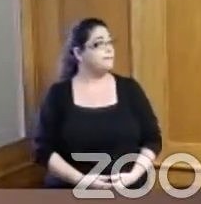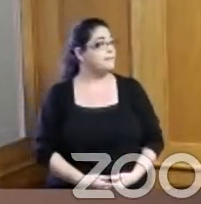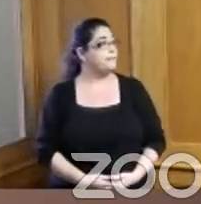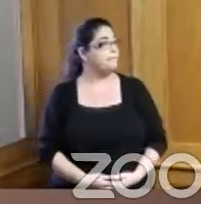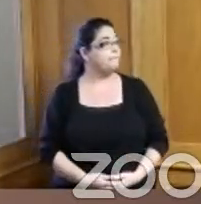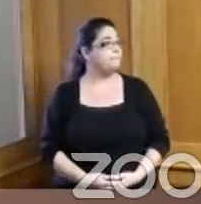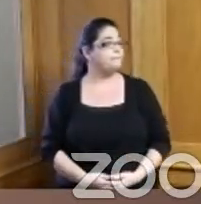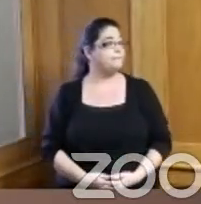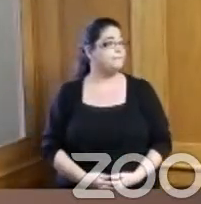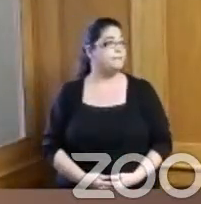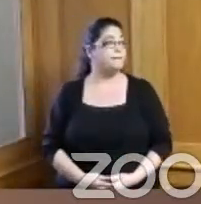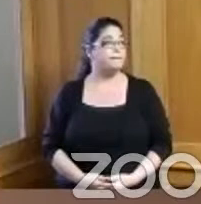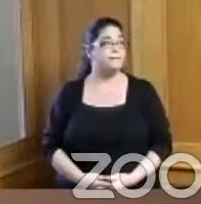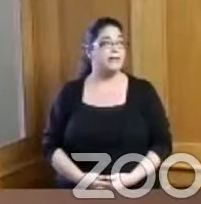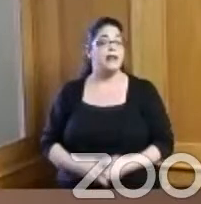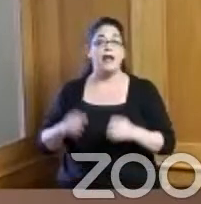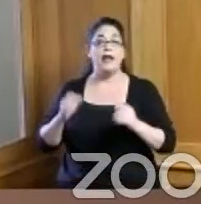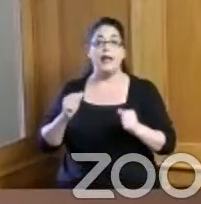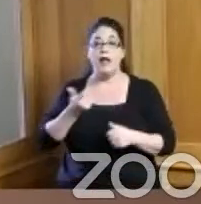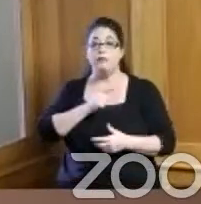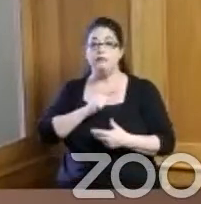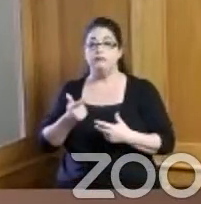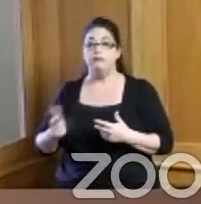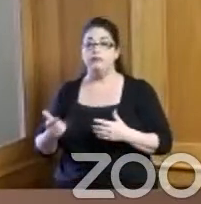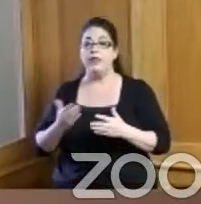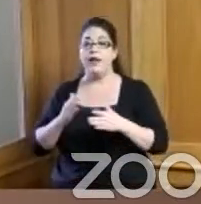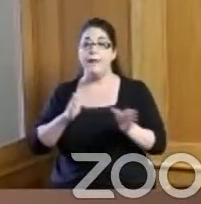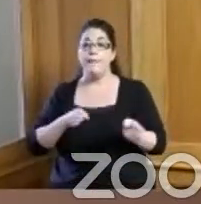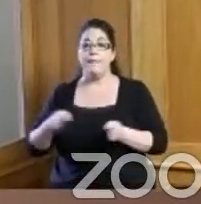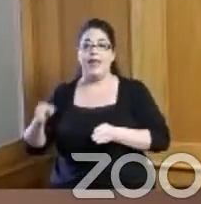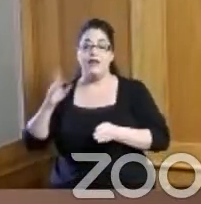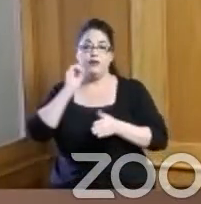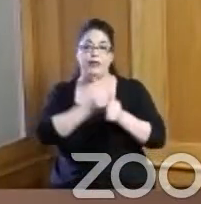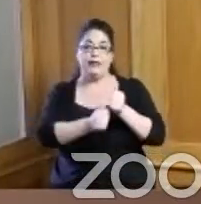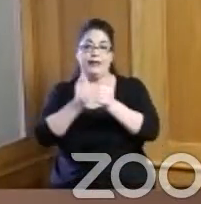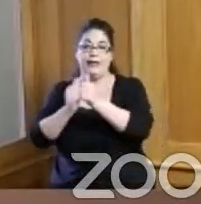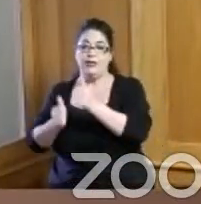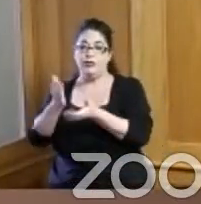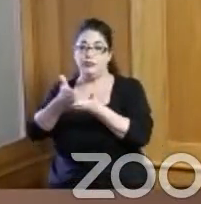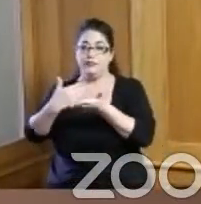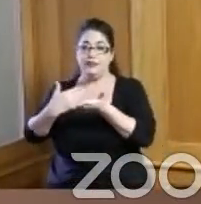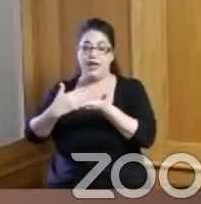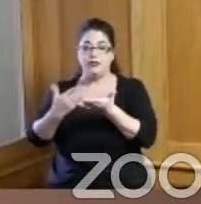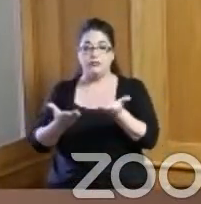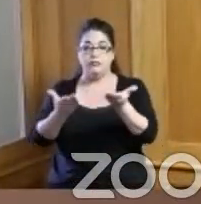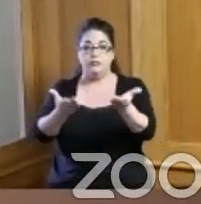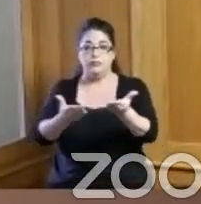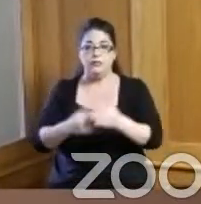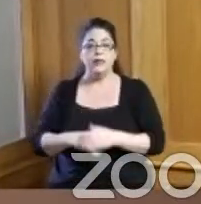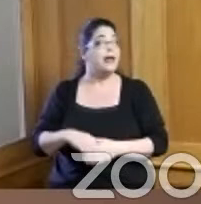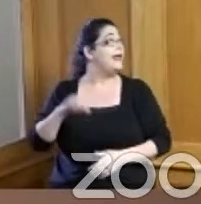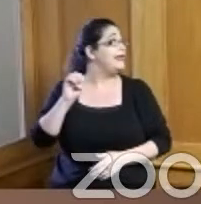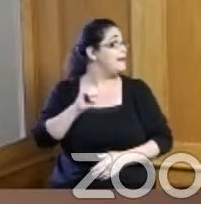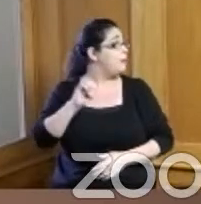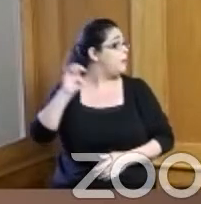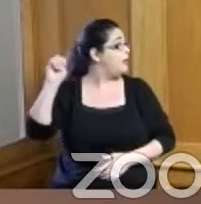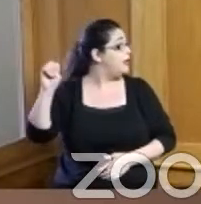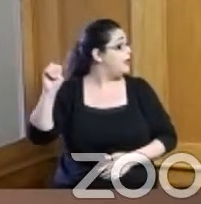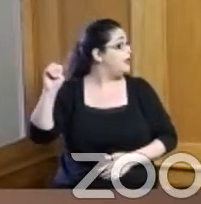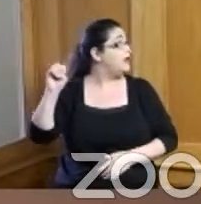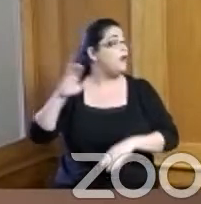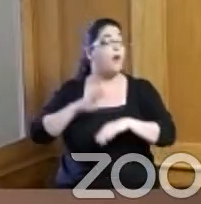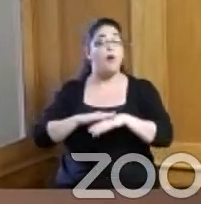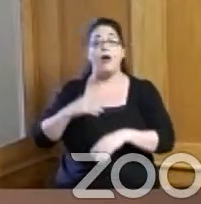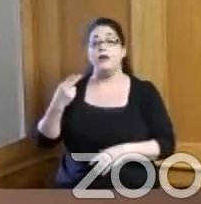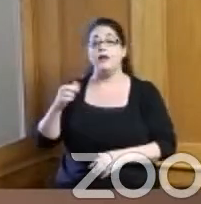So I'll go through the actual plan for the sections that are before you today. This is the double E section that would be along Harrison